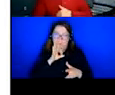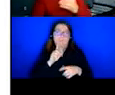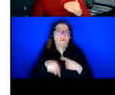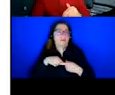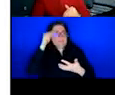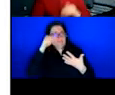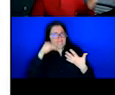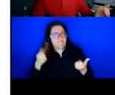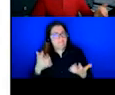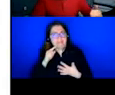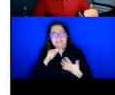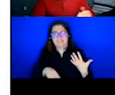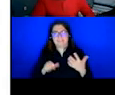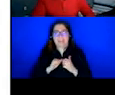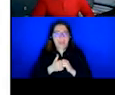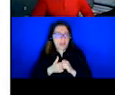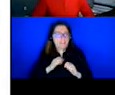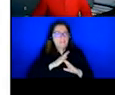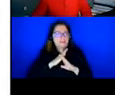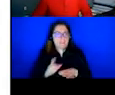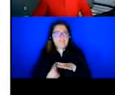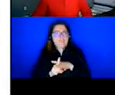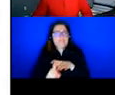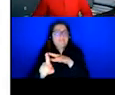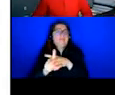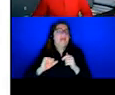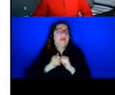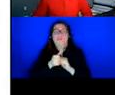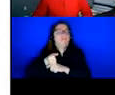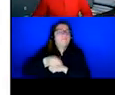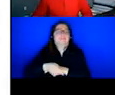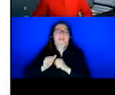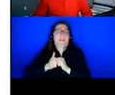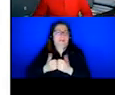come and what do we kind of do to navigate those barriers.